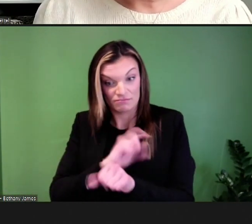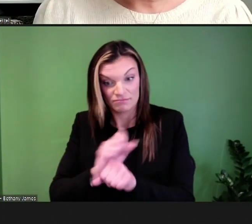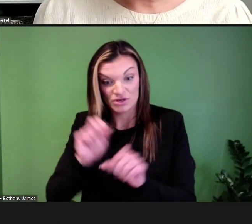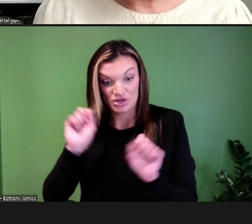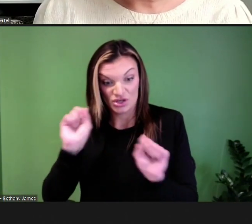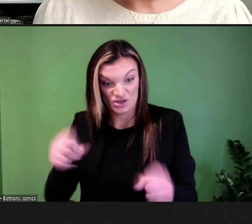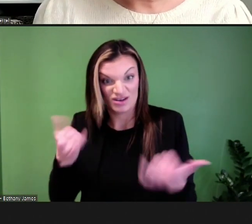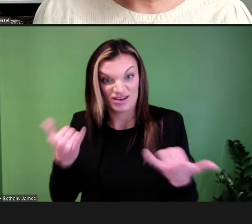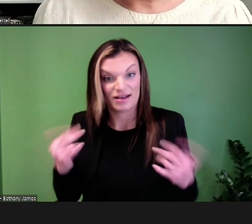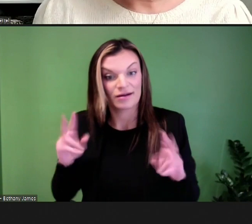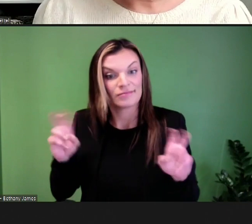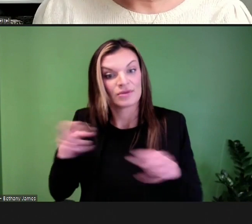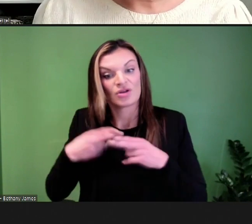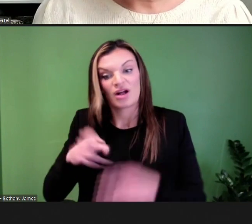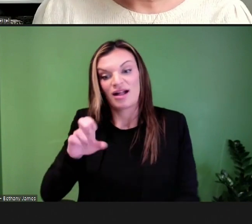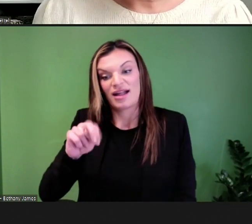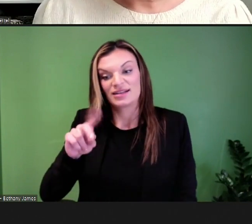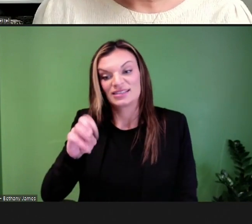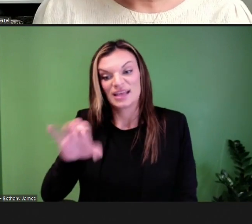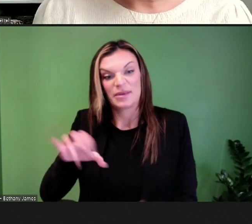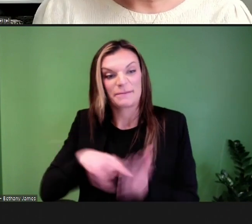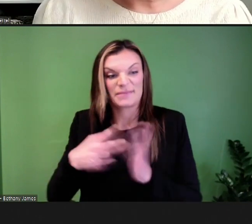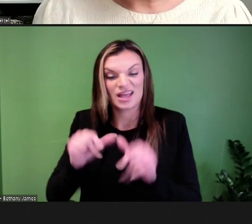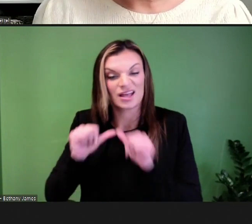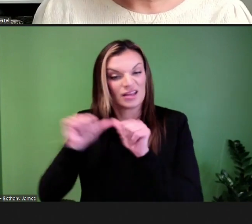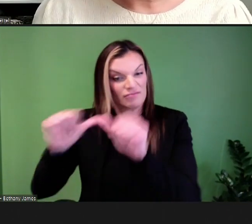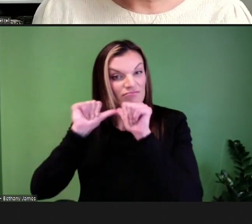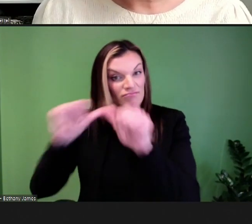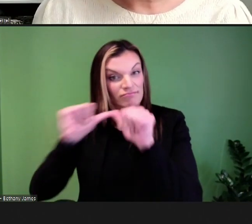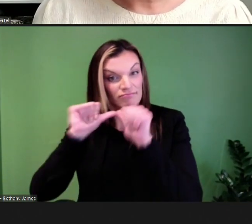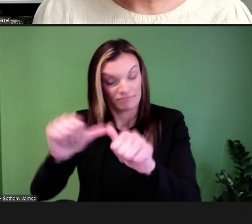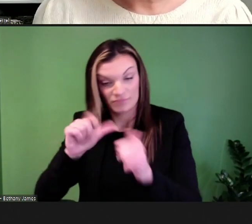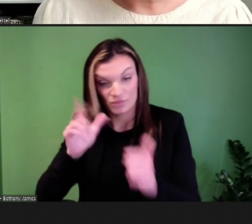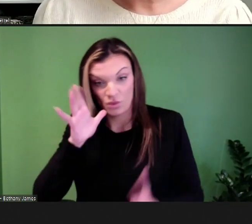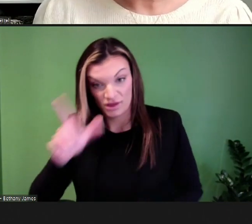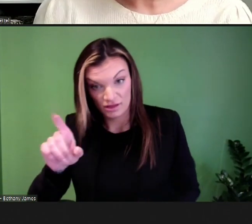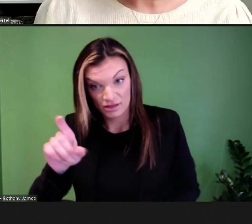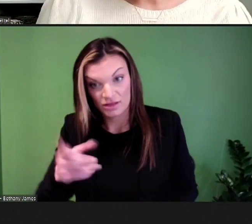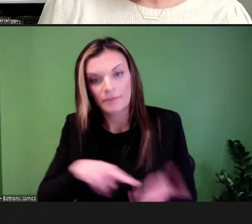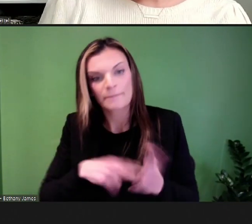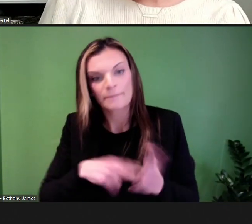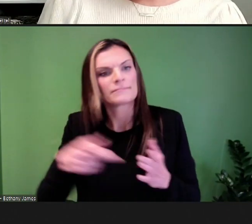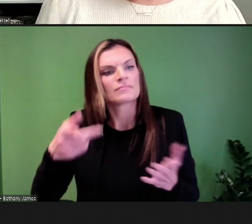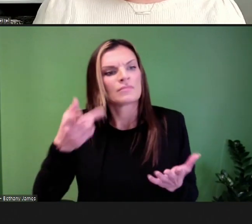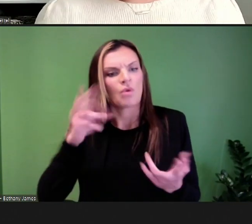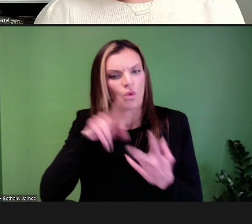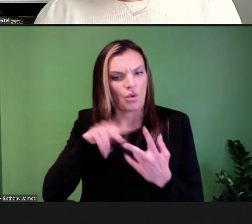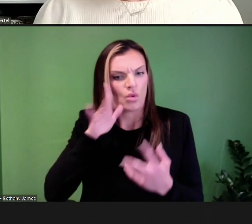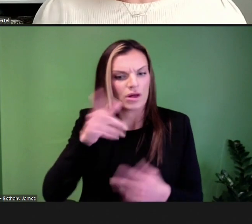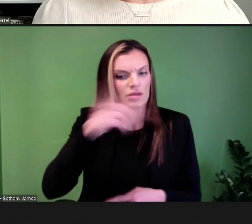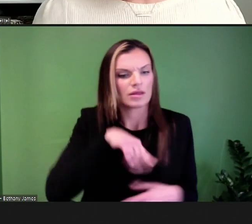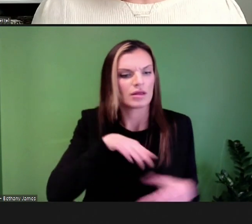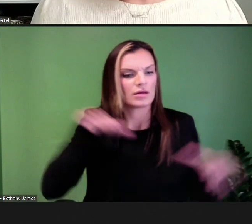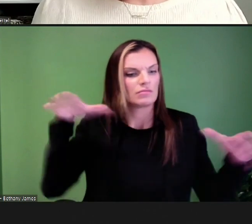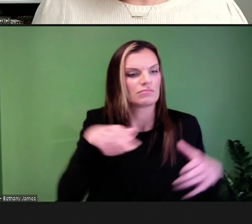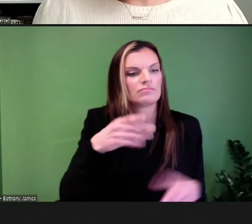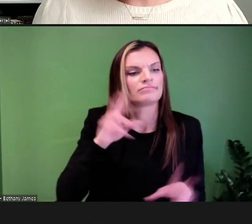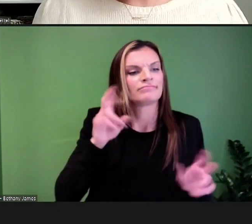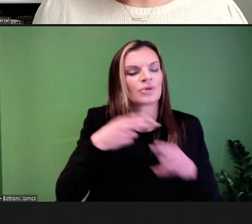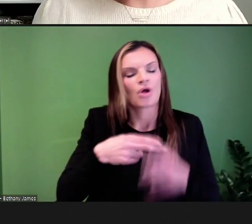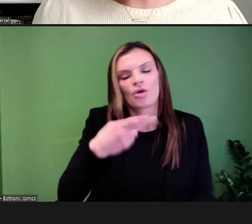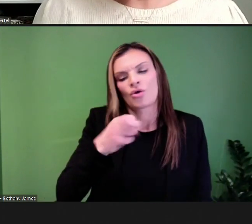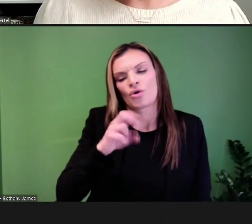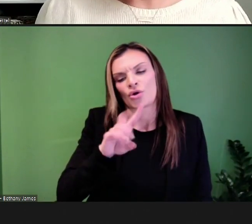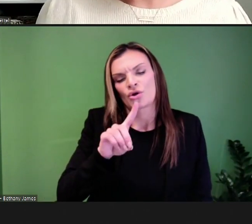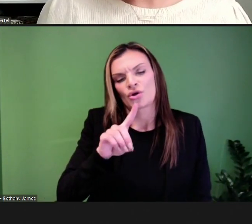state? Or is another way to put that, are we going to reach herd immunity where people can breathe easier,